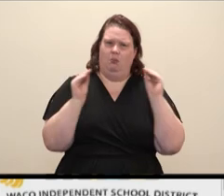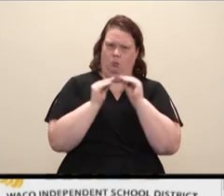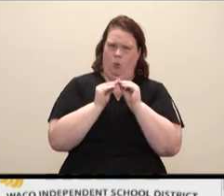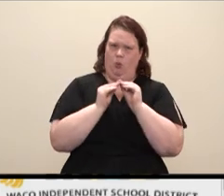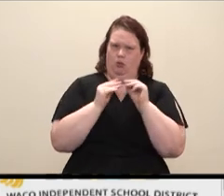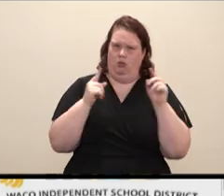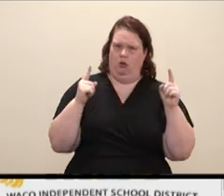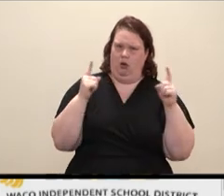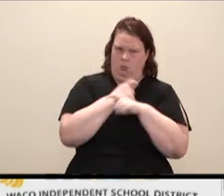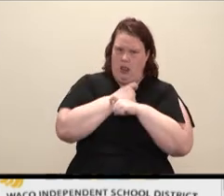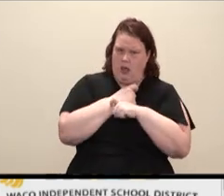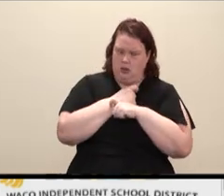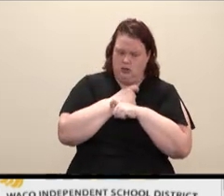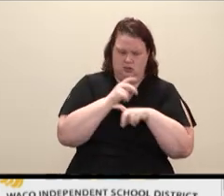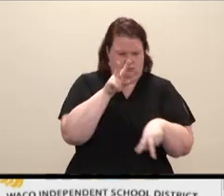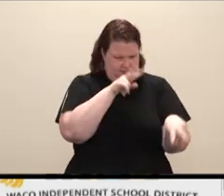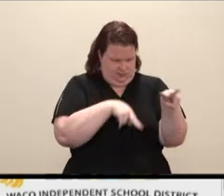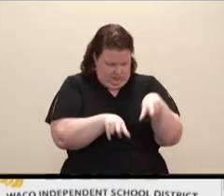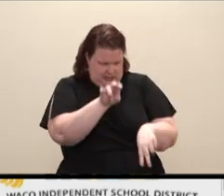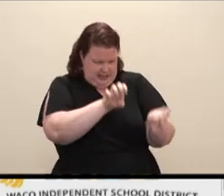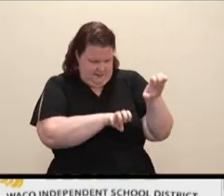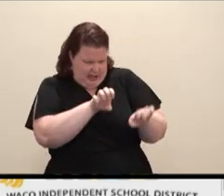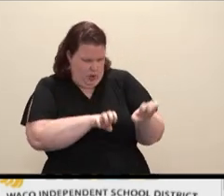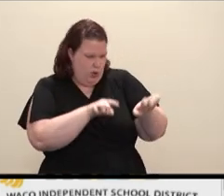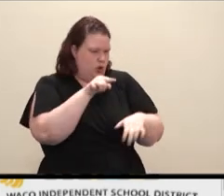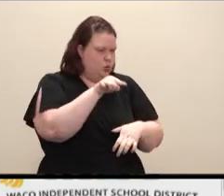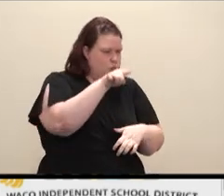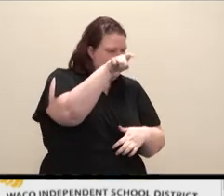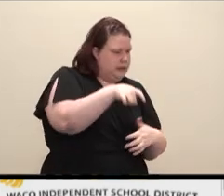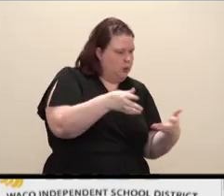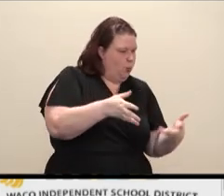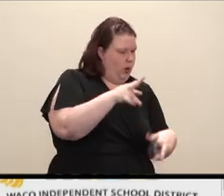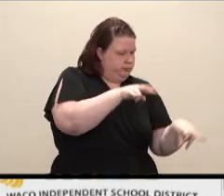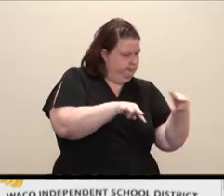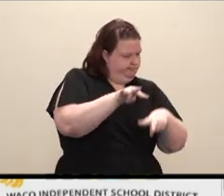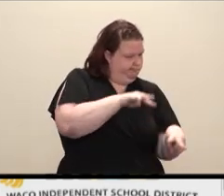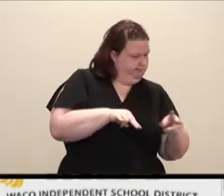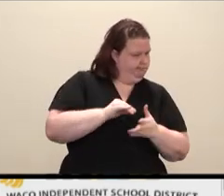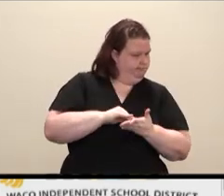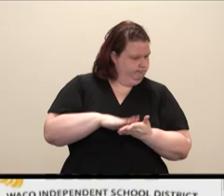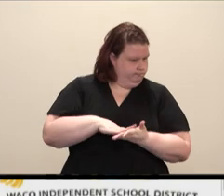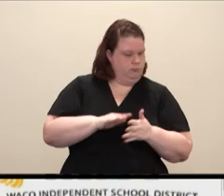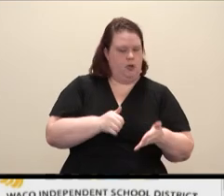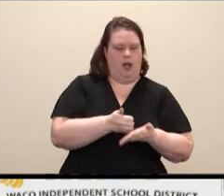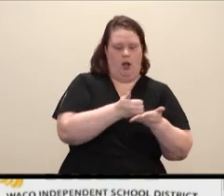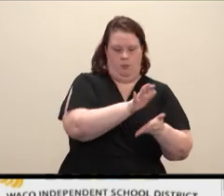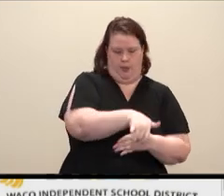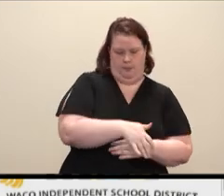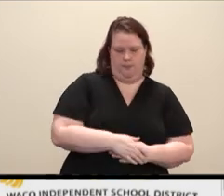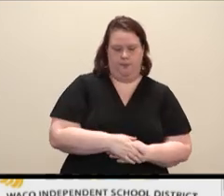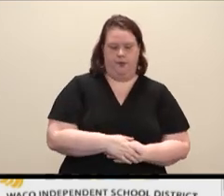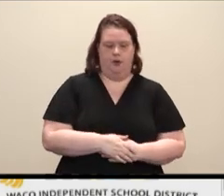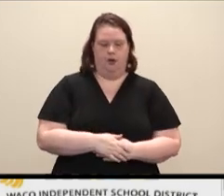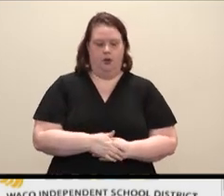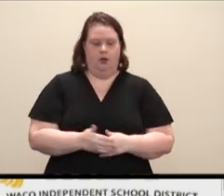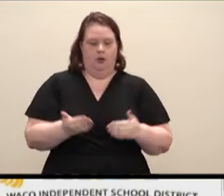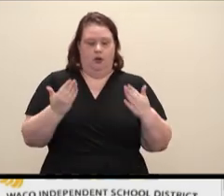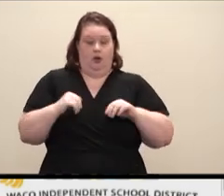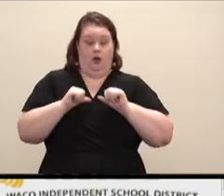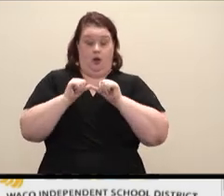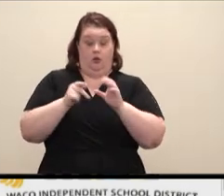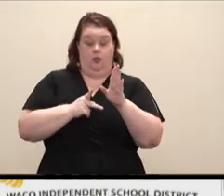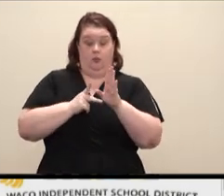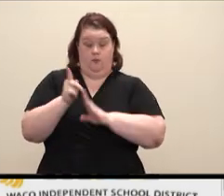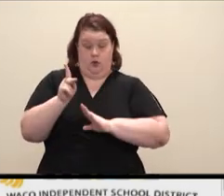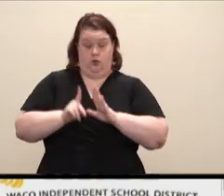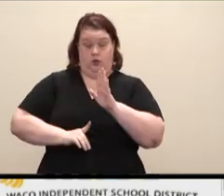figure out exactly the gaps that they do have and address that. Ongoing professional development around action coaching, that is the